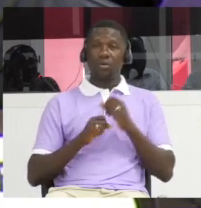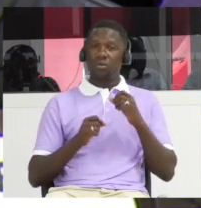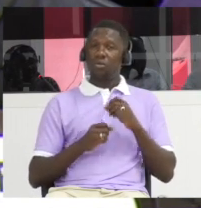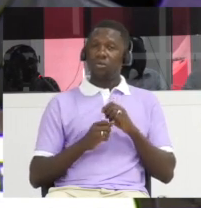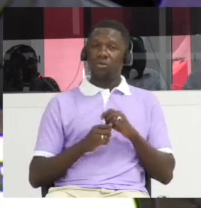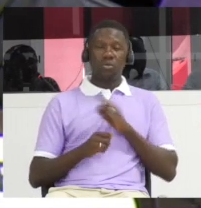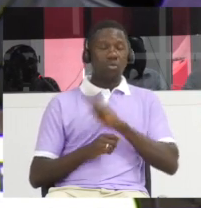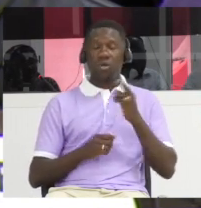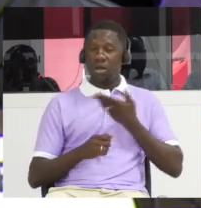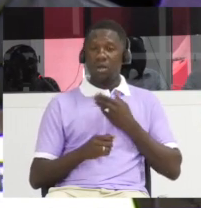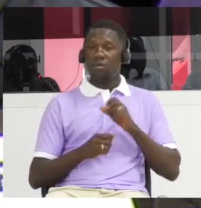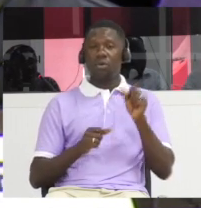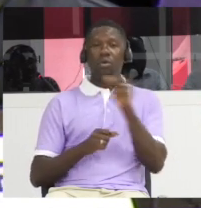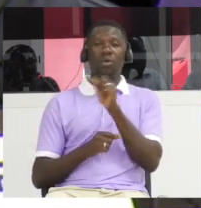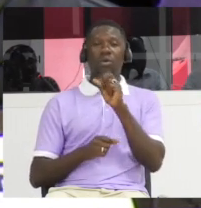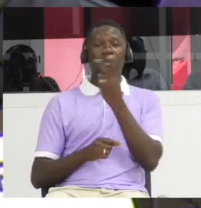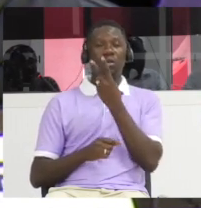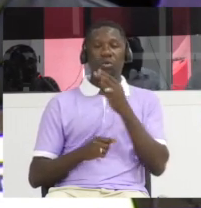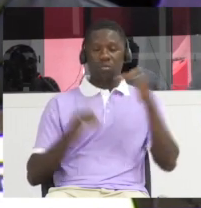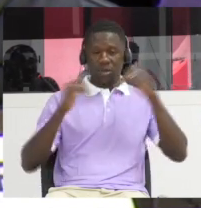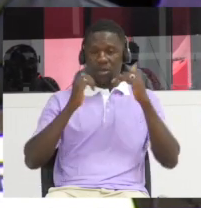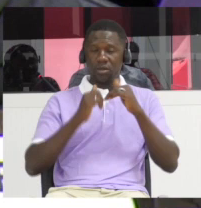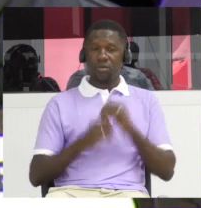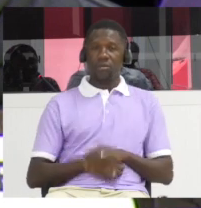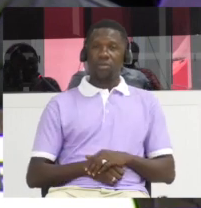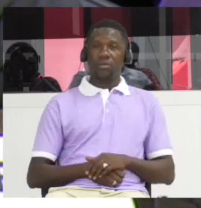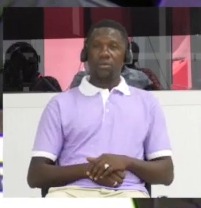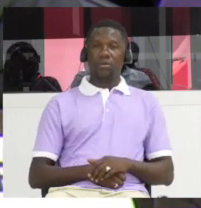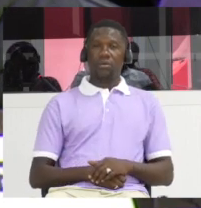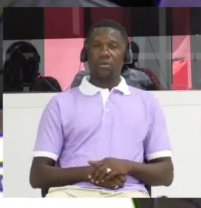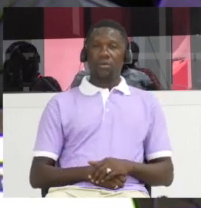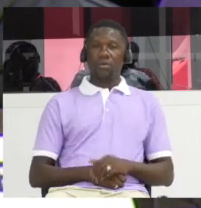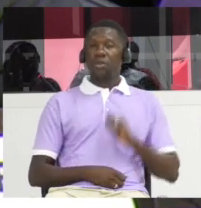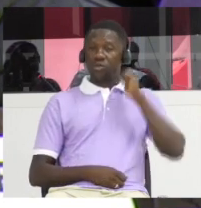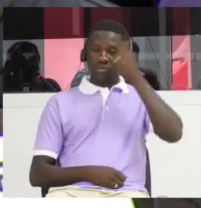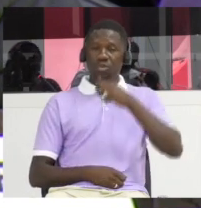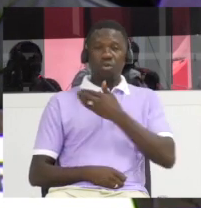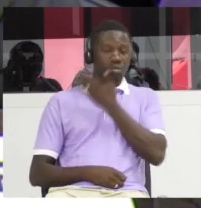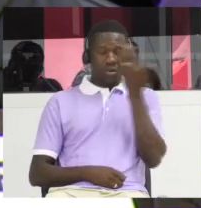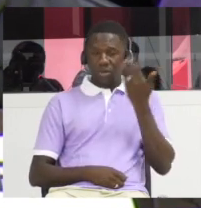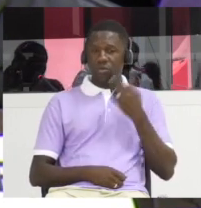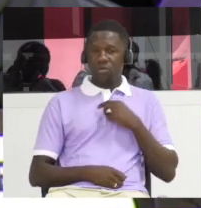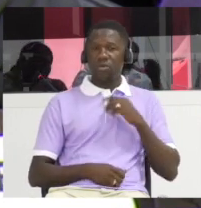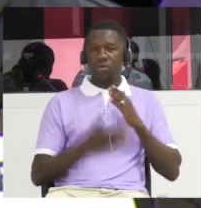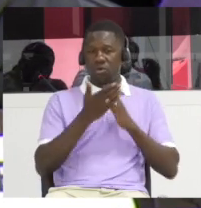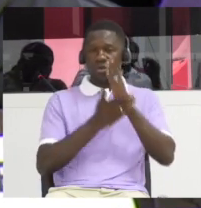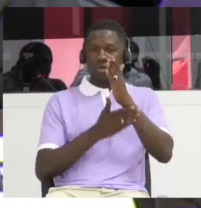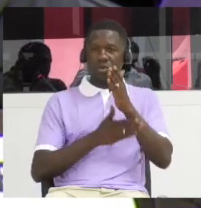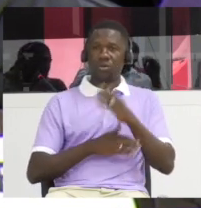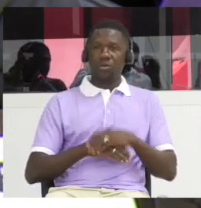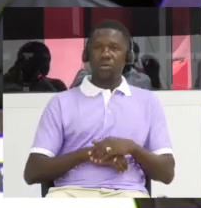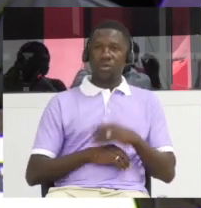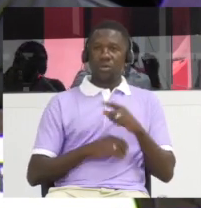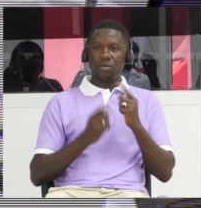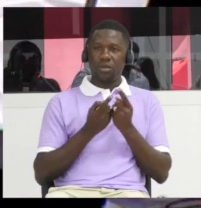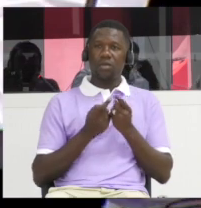afternoon. Tomorrow morning, we would continue with the witness that was supposed to be with us this afternoon. Council, is that the case? Can you just